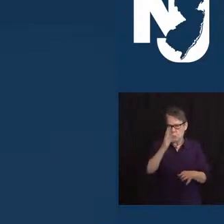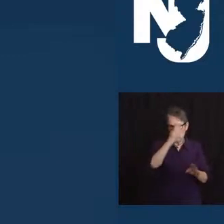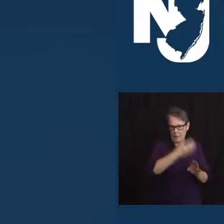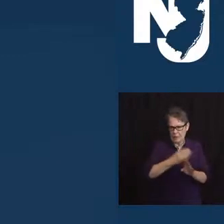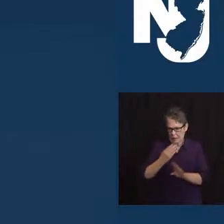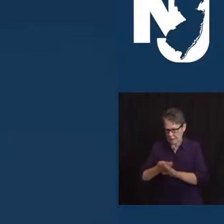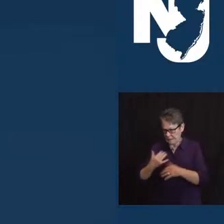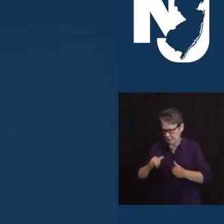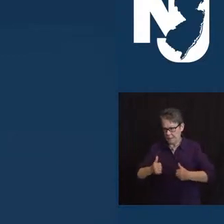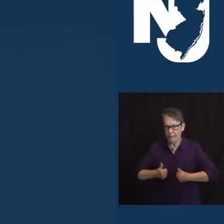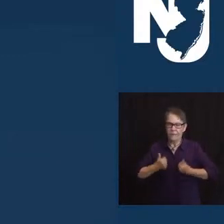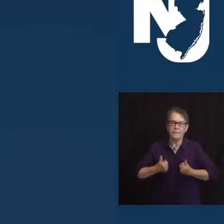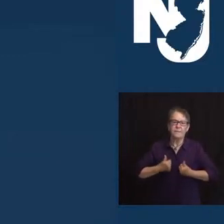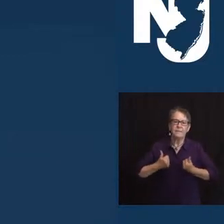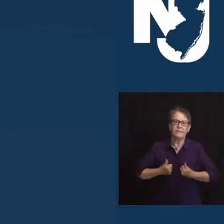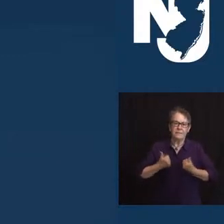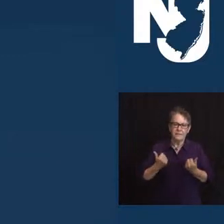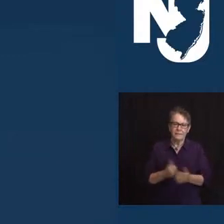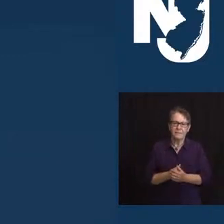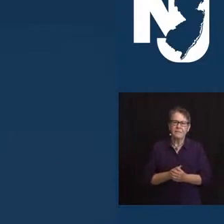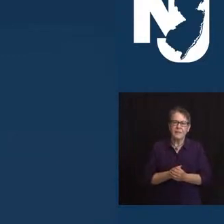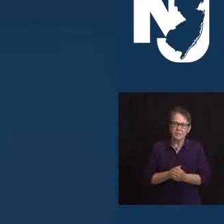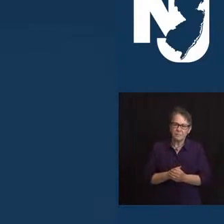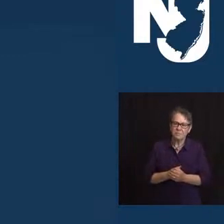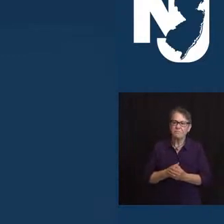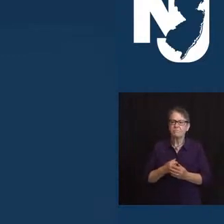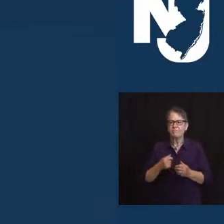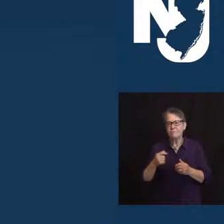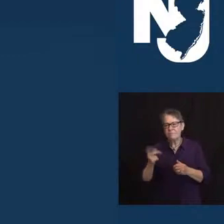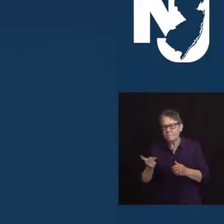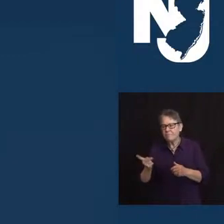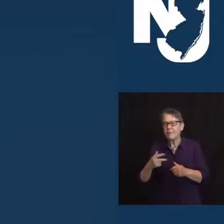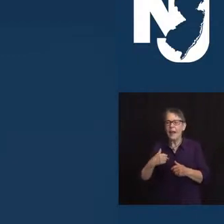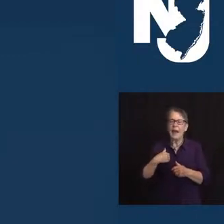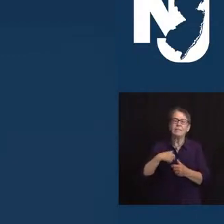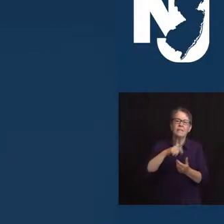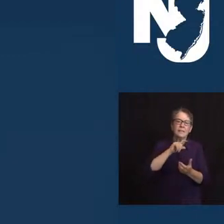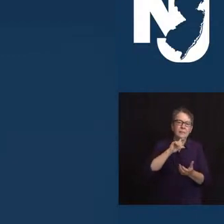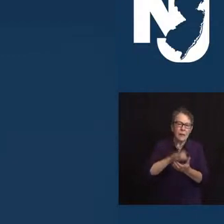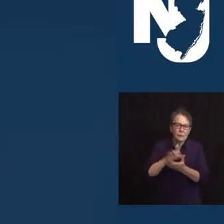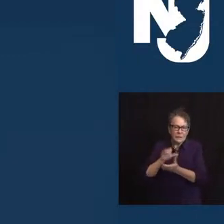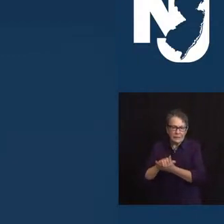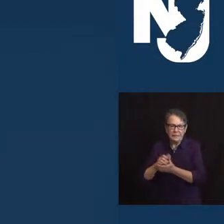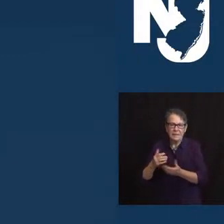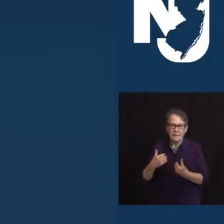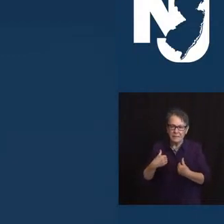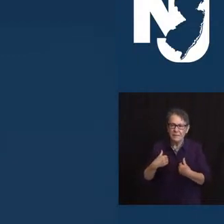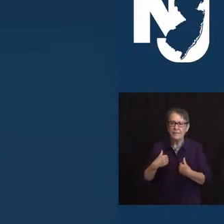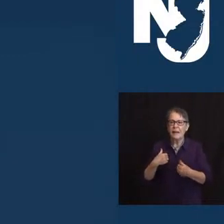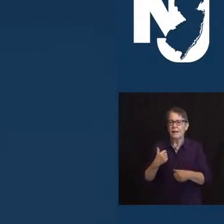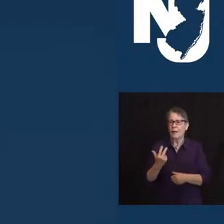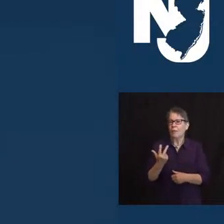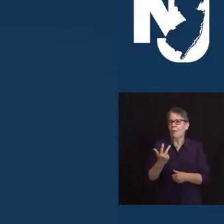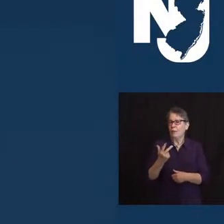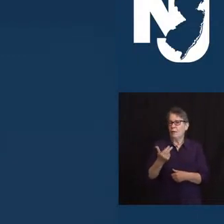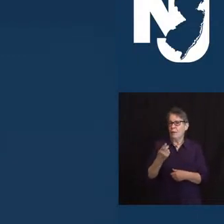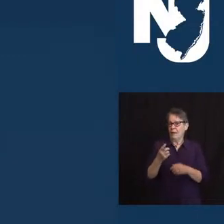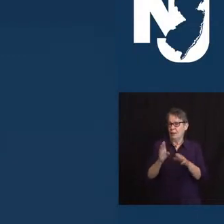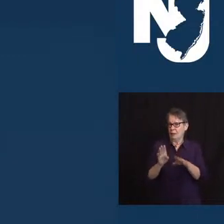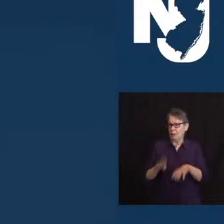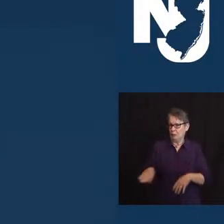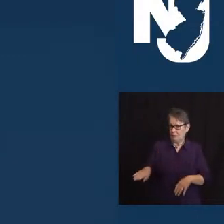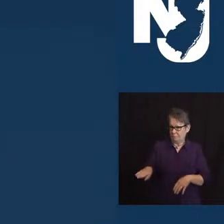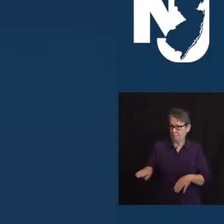time on Wednesday, and their spouses, Lynn and Sean, as well as by her 3 grandchildren, Abeo, Marley, and